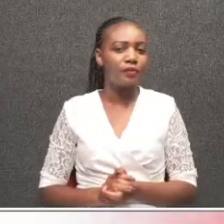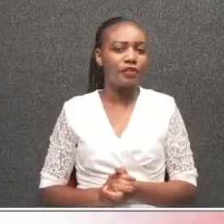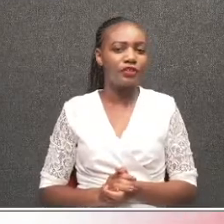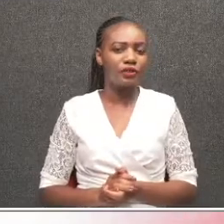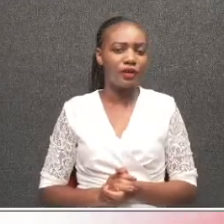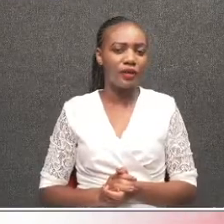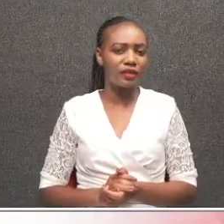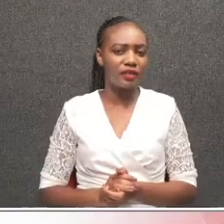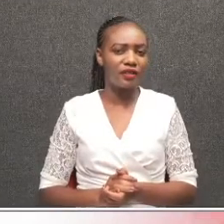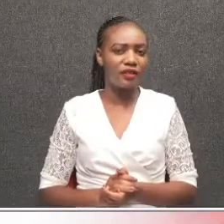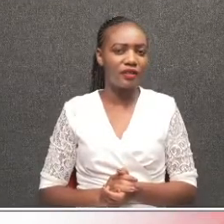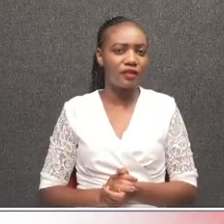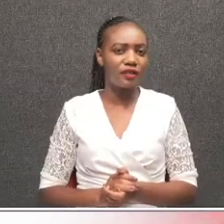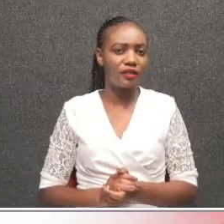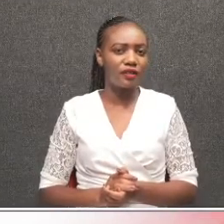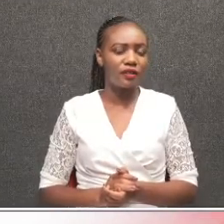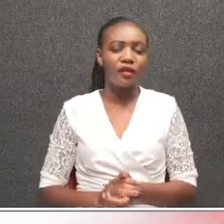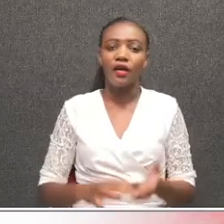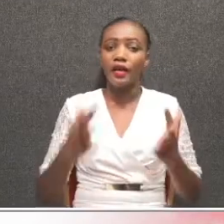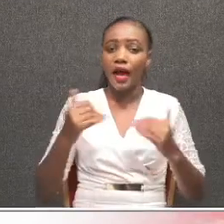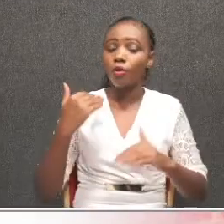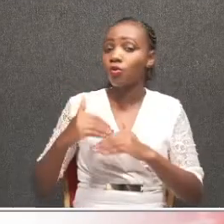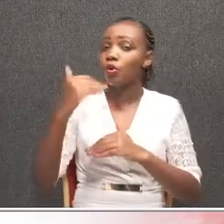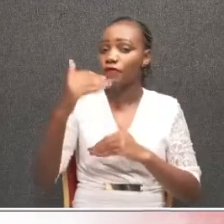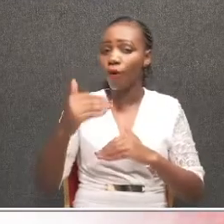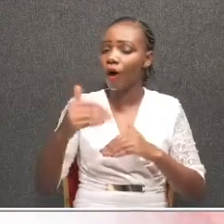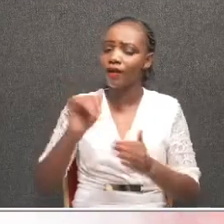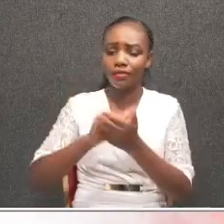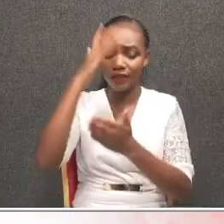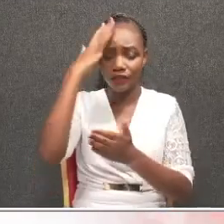service you'll get from government going forward. That is why, as a young person,